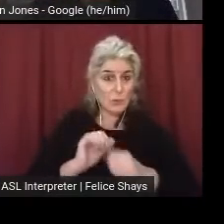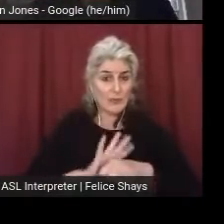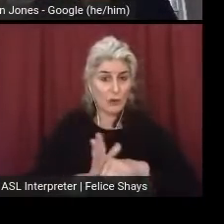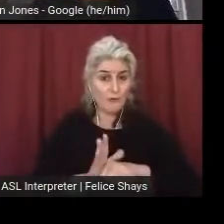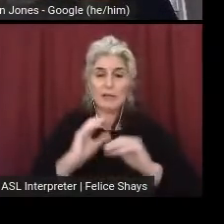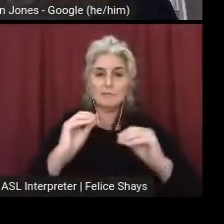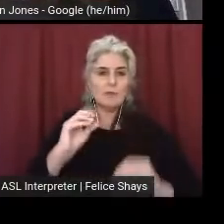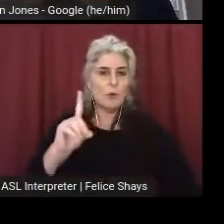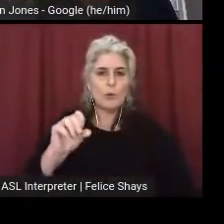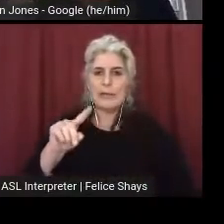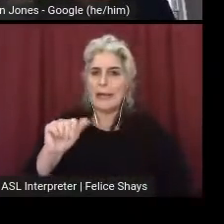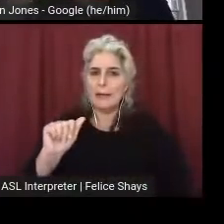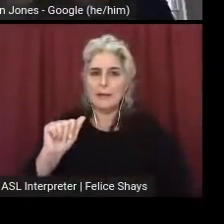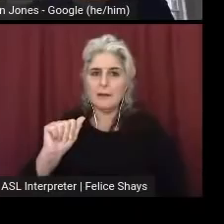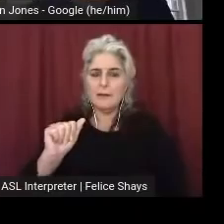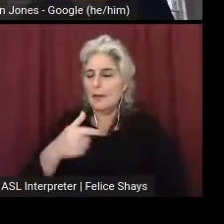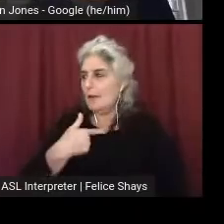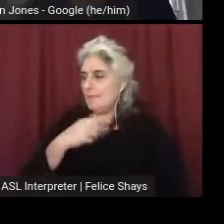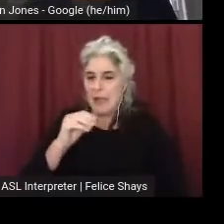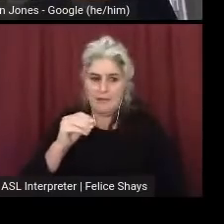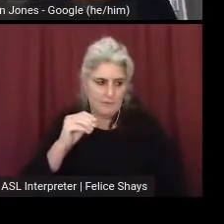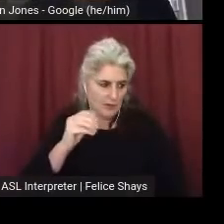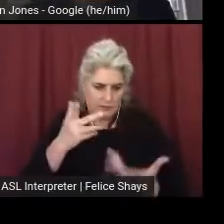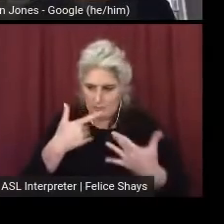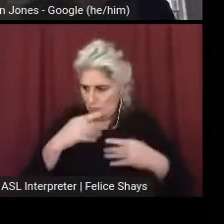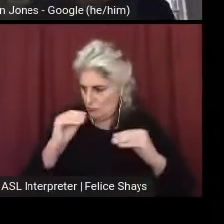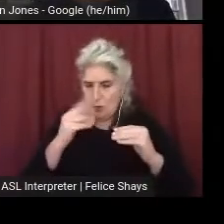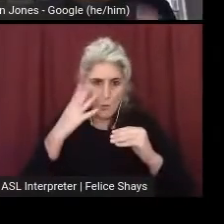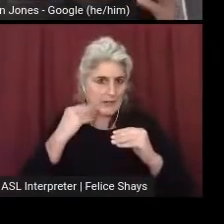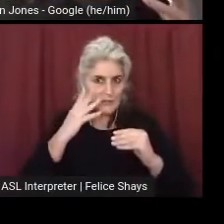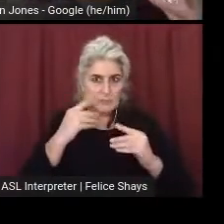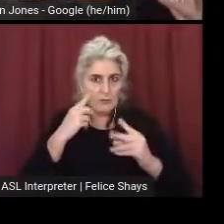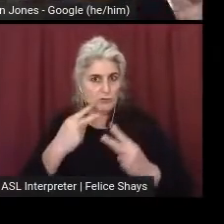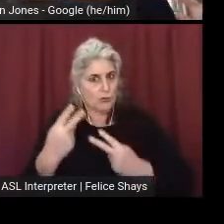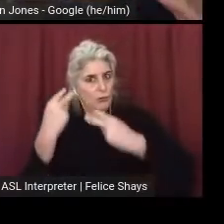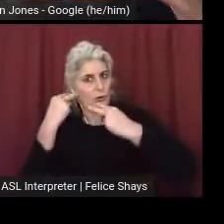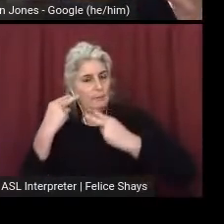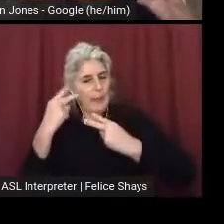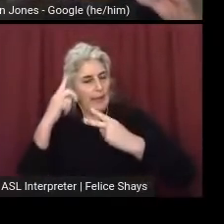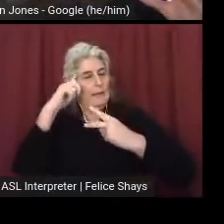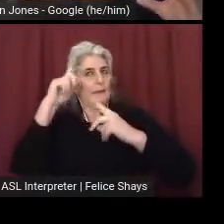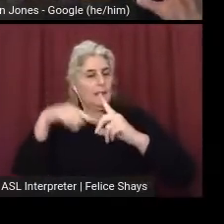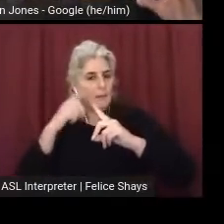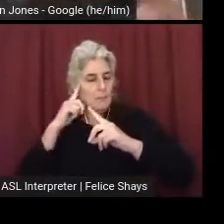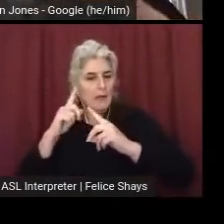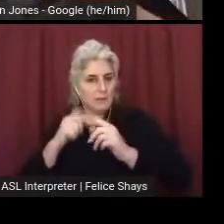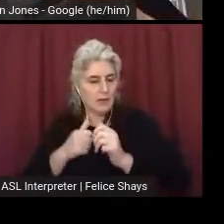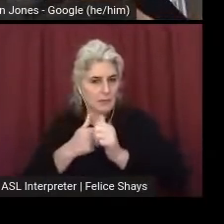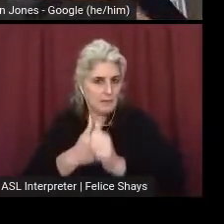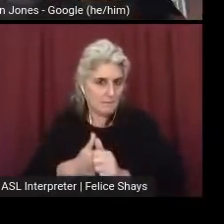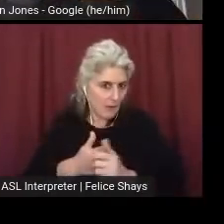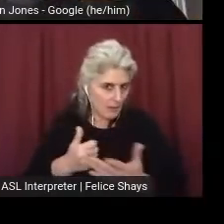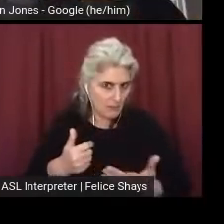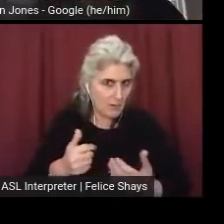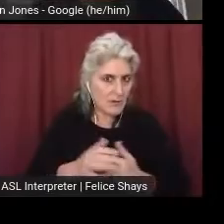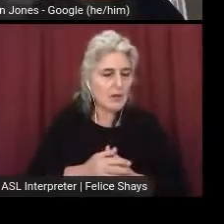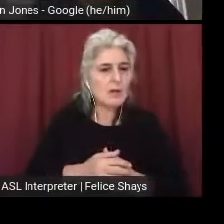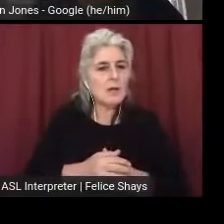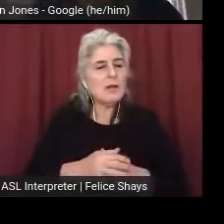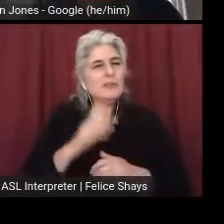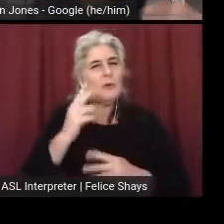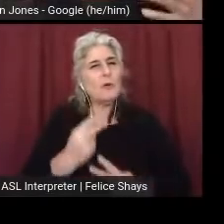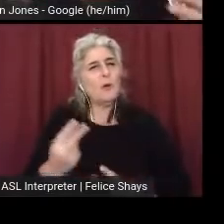of precedence to fall back on. And what's fascinating to me is in that moment when we had no